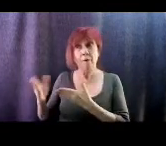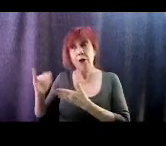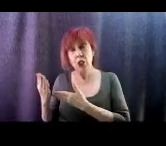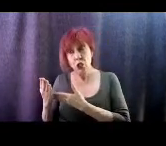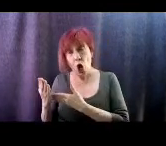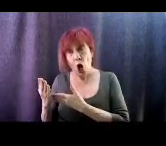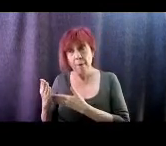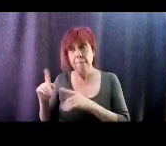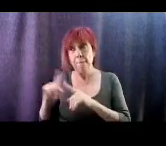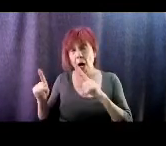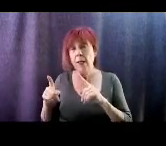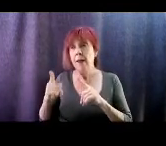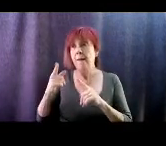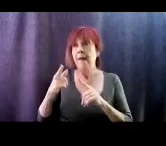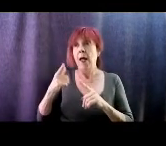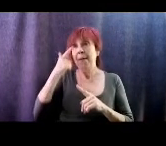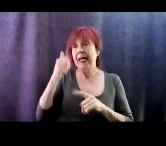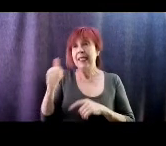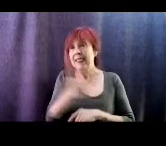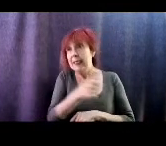be a barrier to employment.